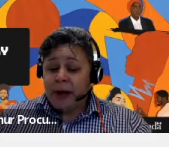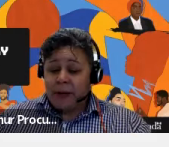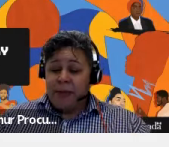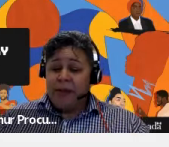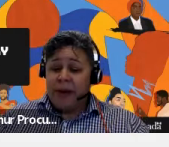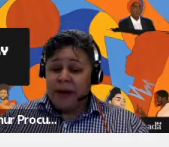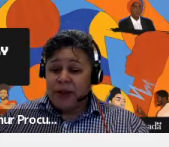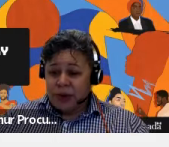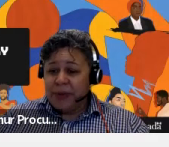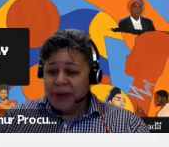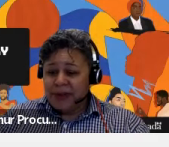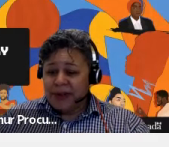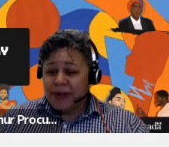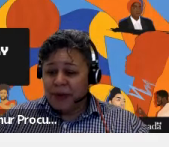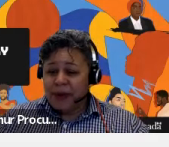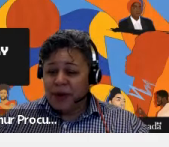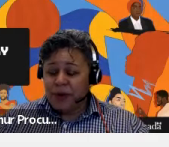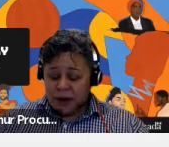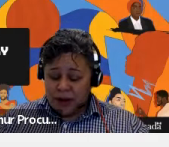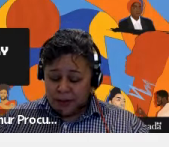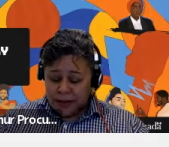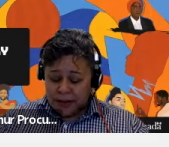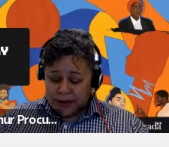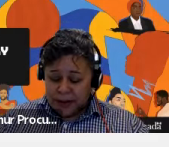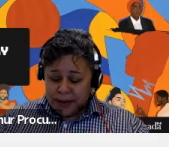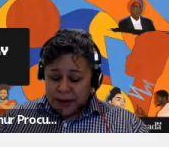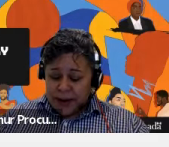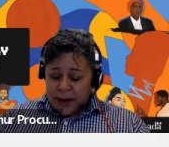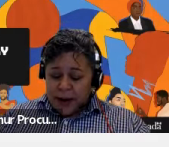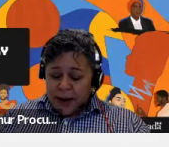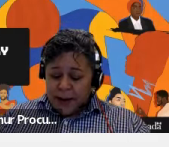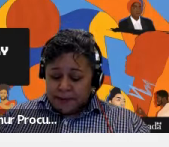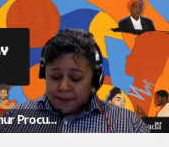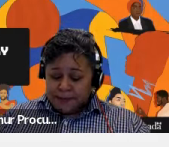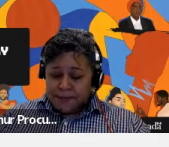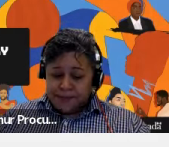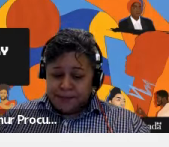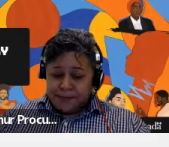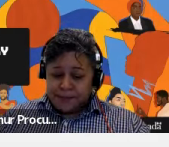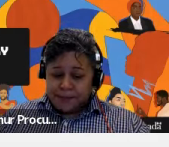very well may be doing business with your company.